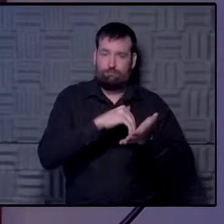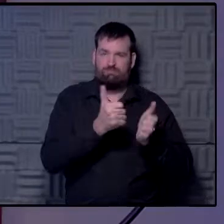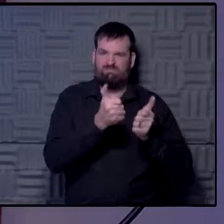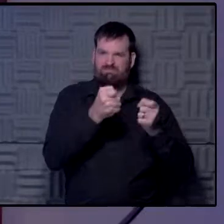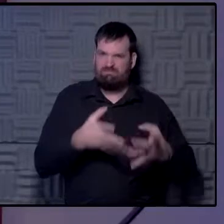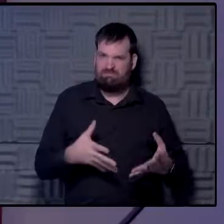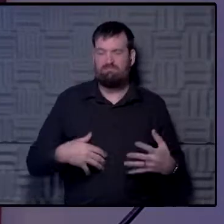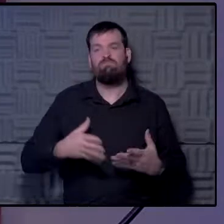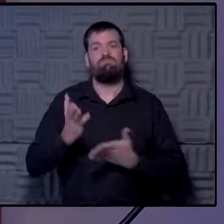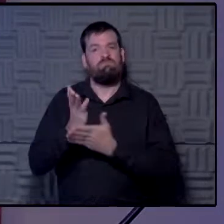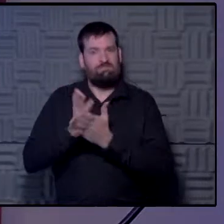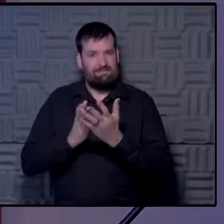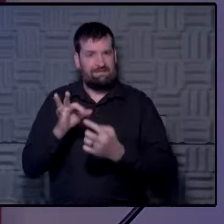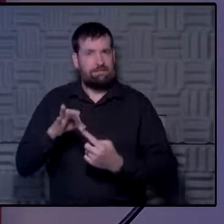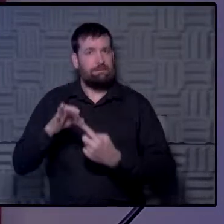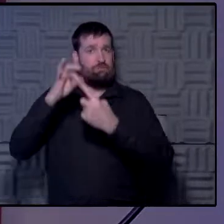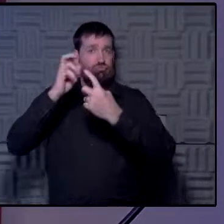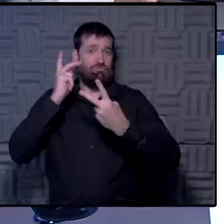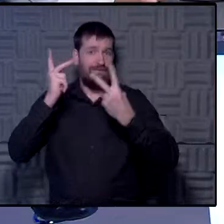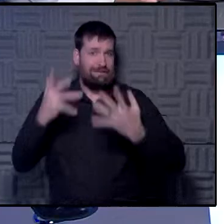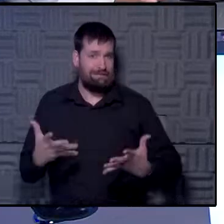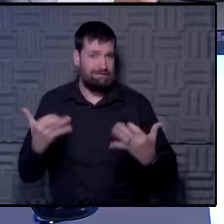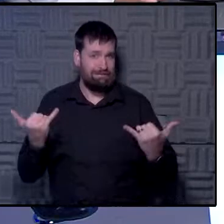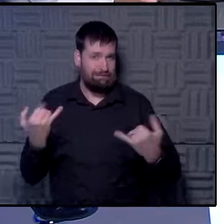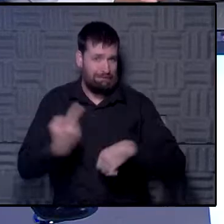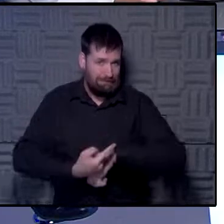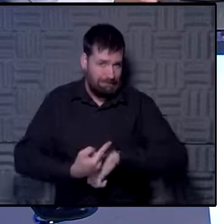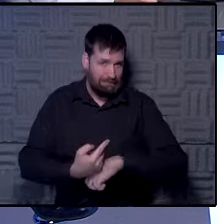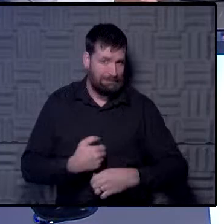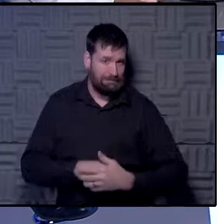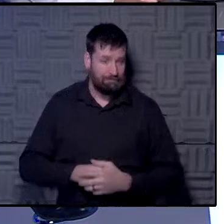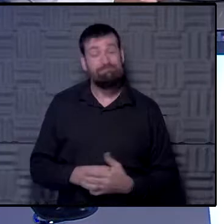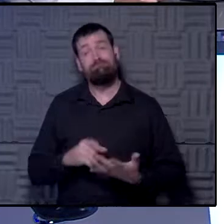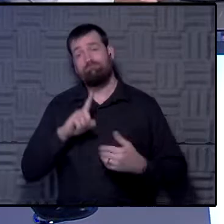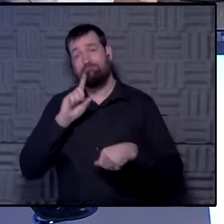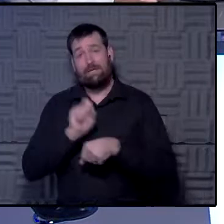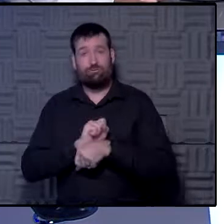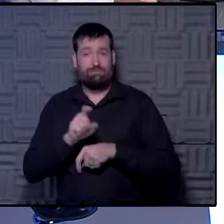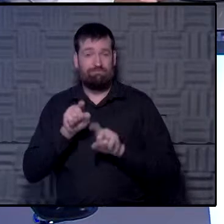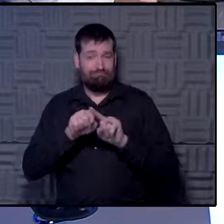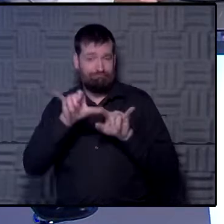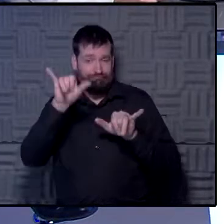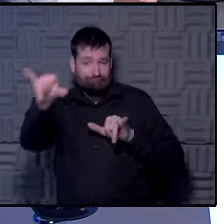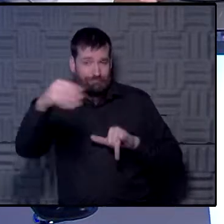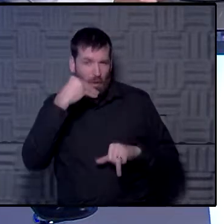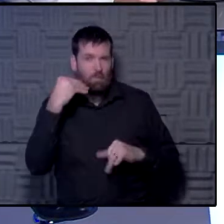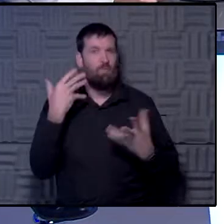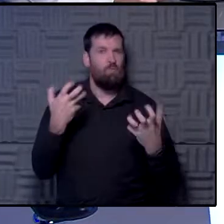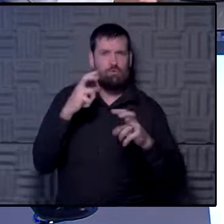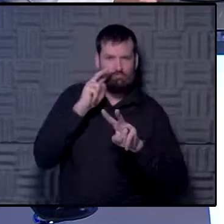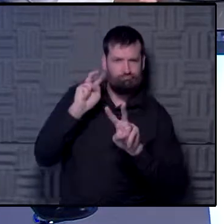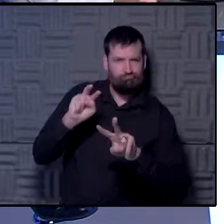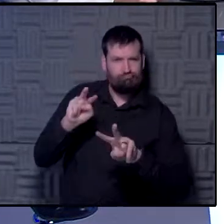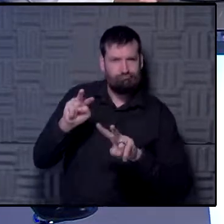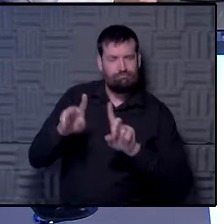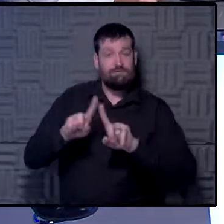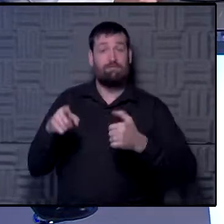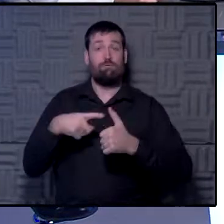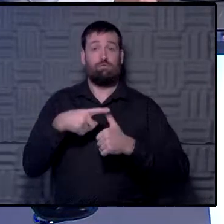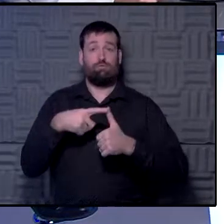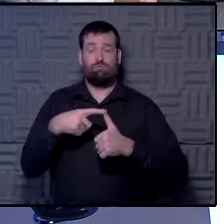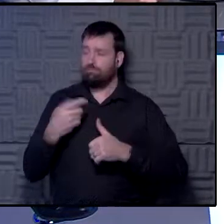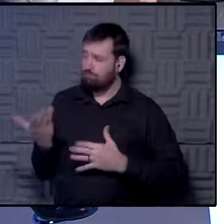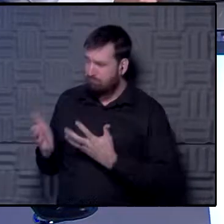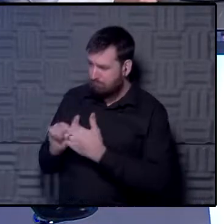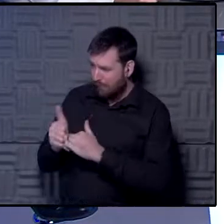She has some very special guests that are here with her today. Well, actually, they're at home, I think. You'll want to stay tuned. But first,